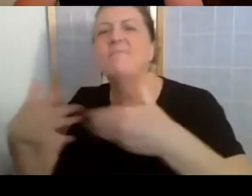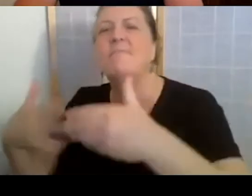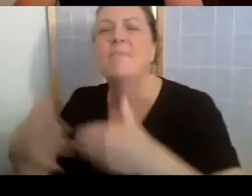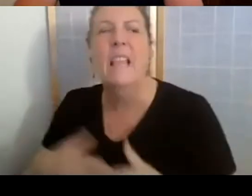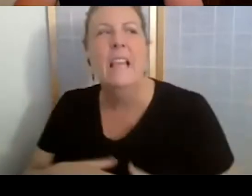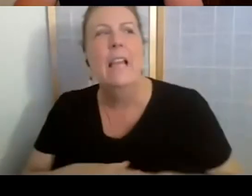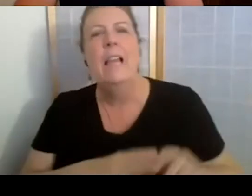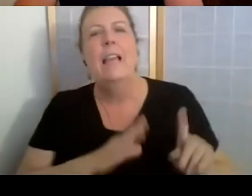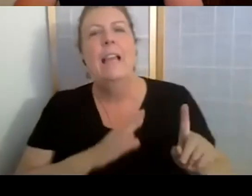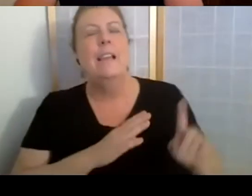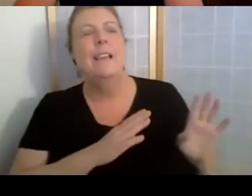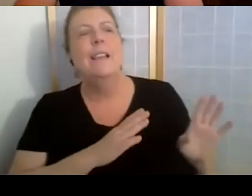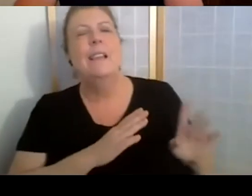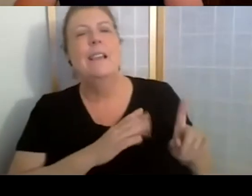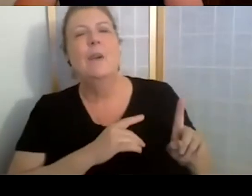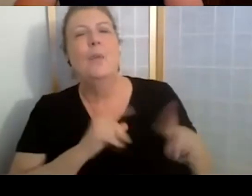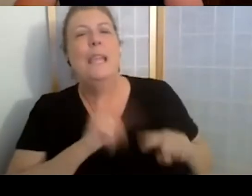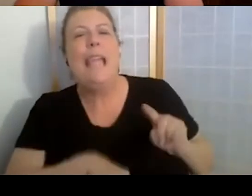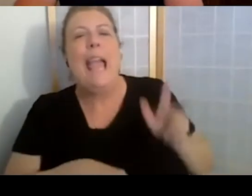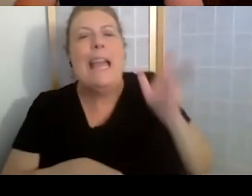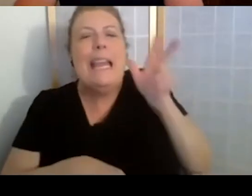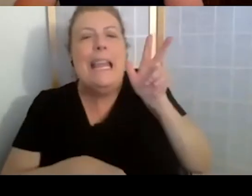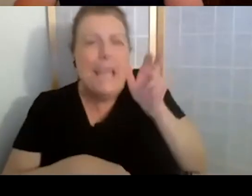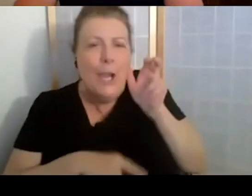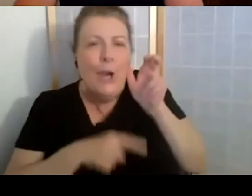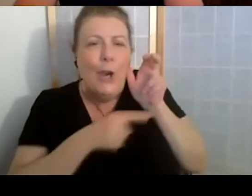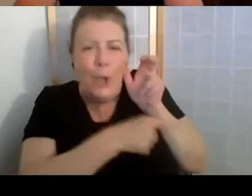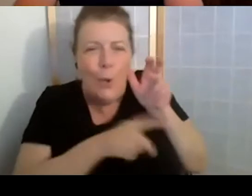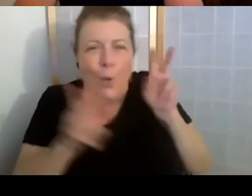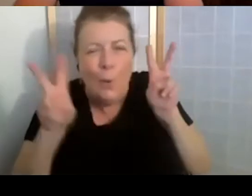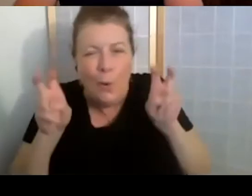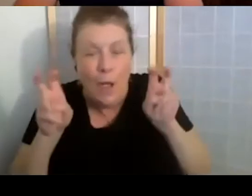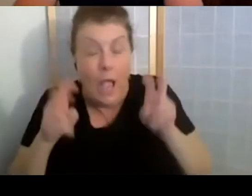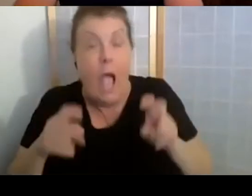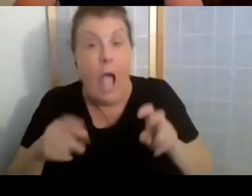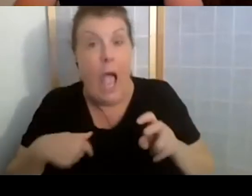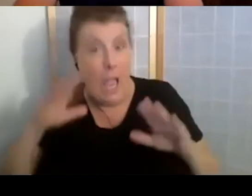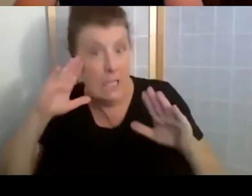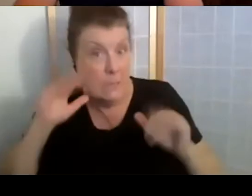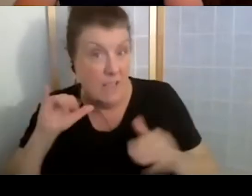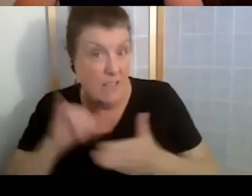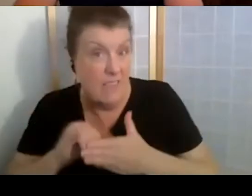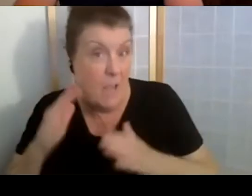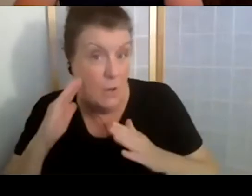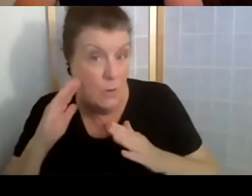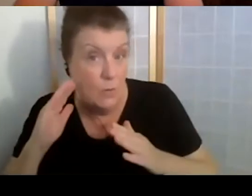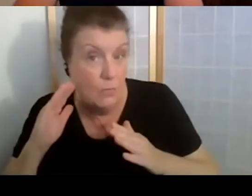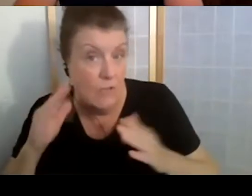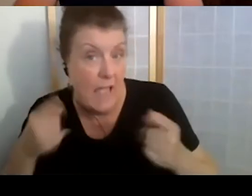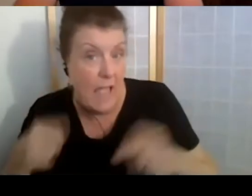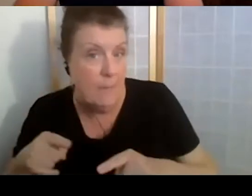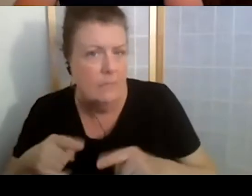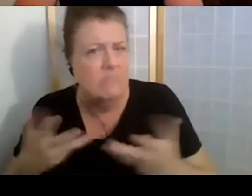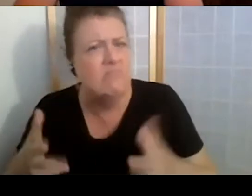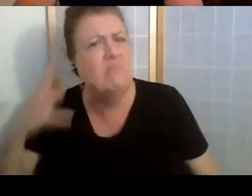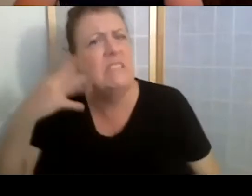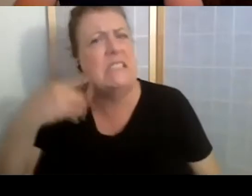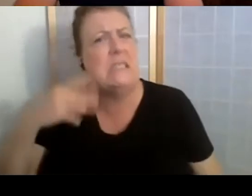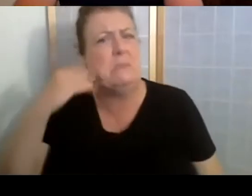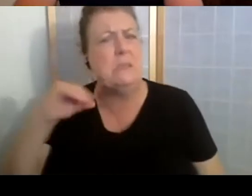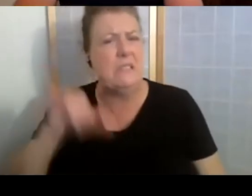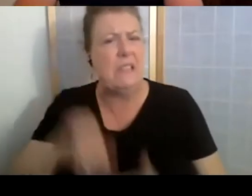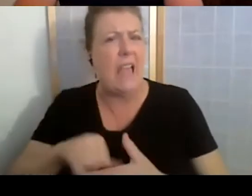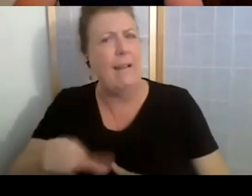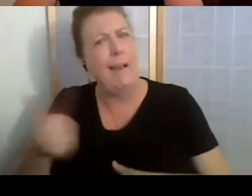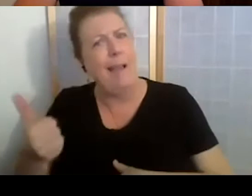not, you know, hearable. Like I felt like that was what's going to happen because I had experienced that in other situations. And